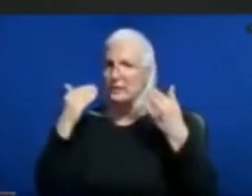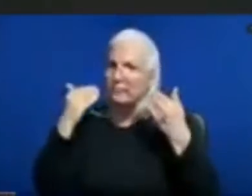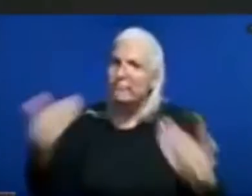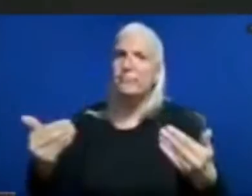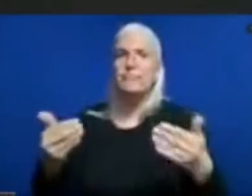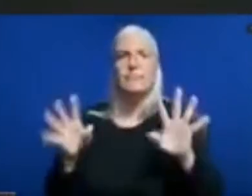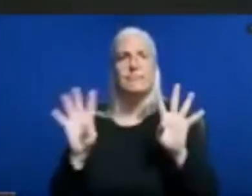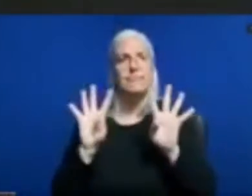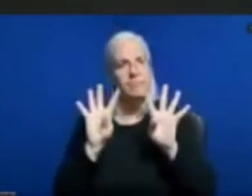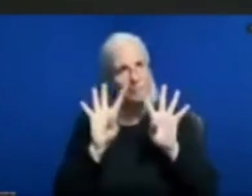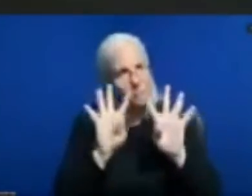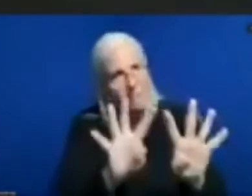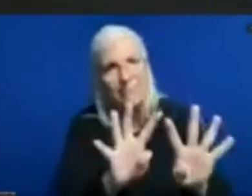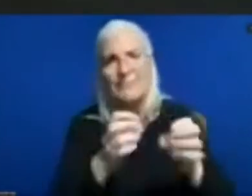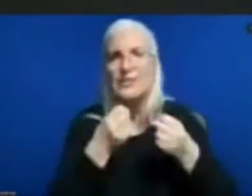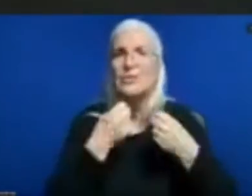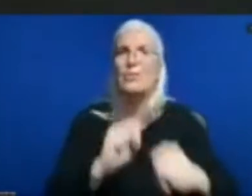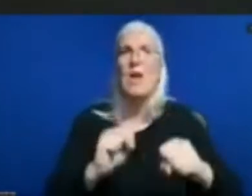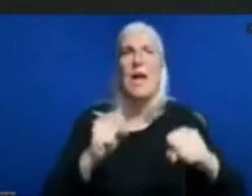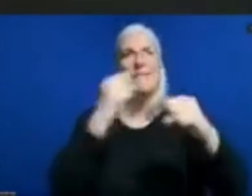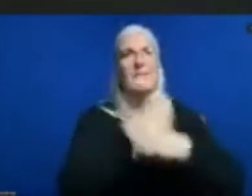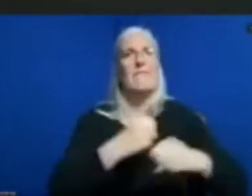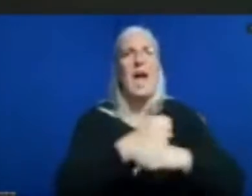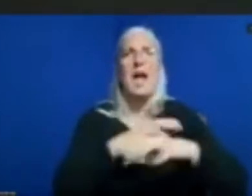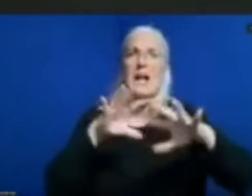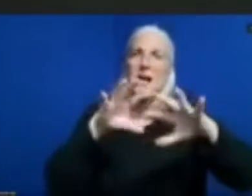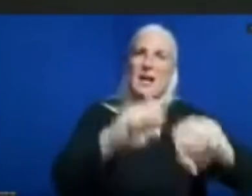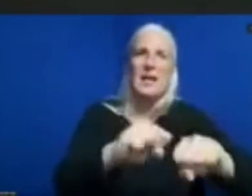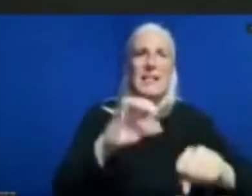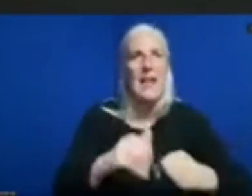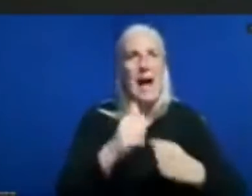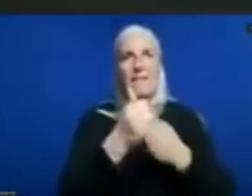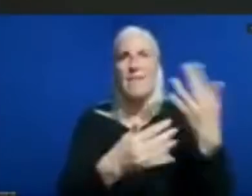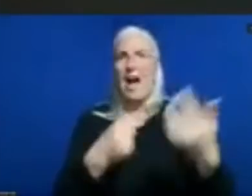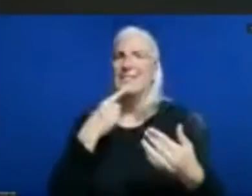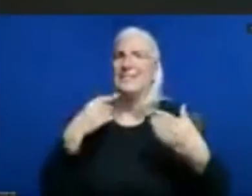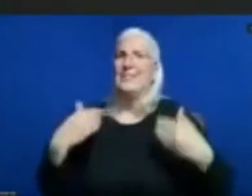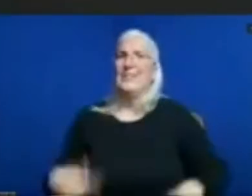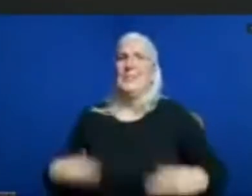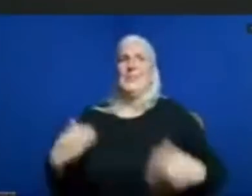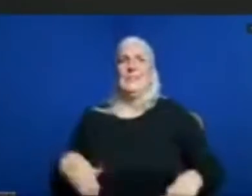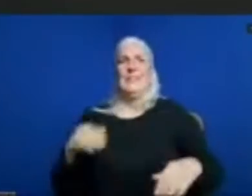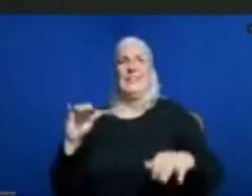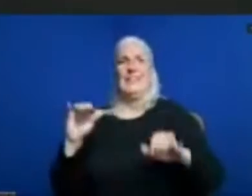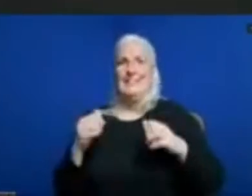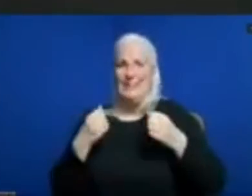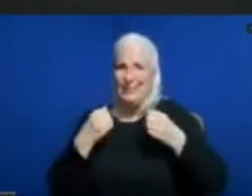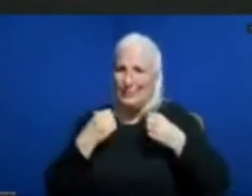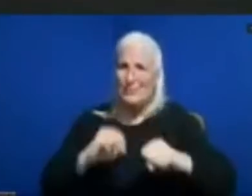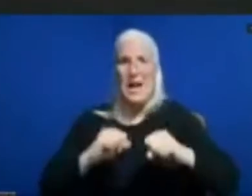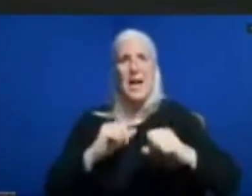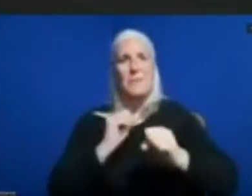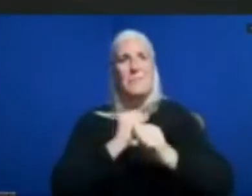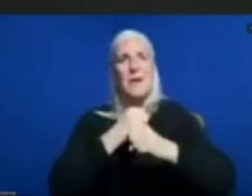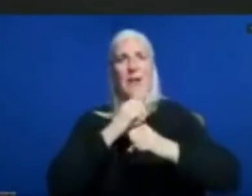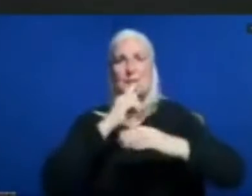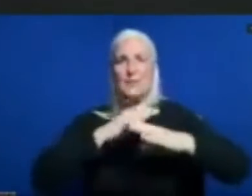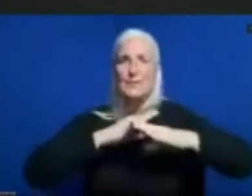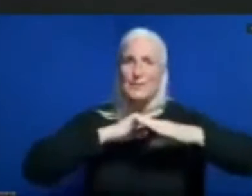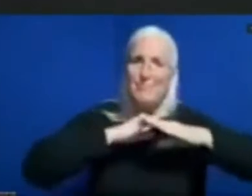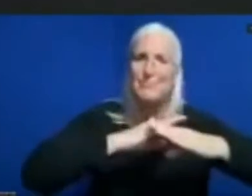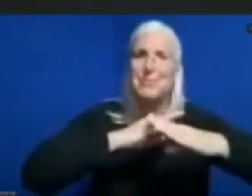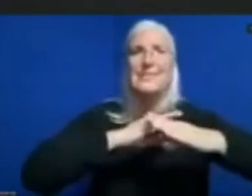was a bare-knuckle fight to keep and protect as many structures as we did. The firefighters had been